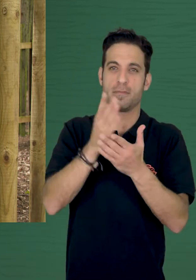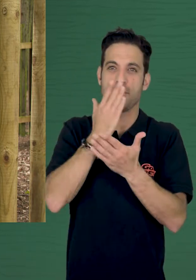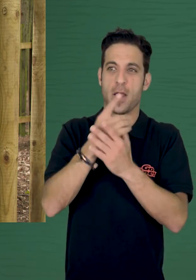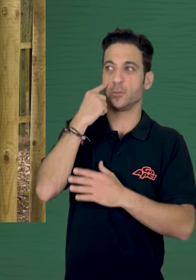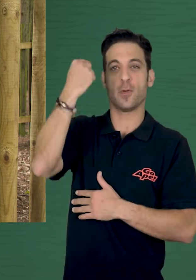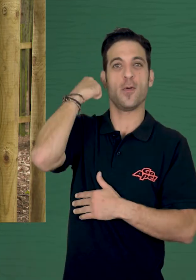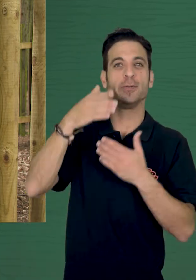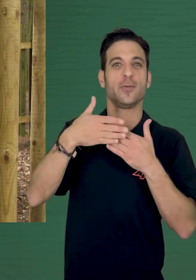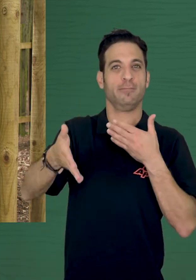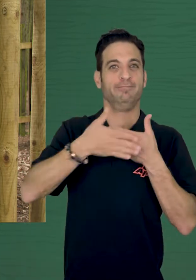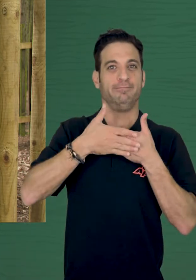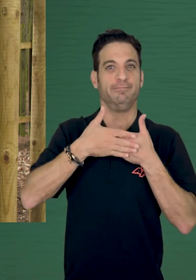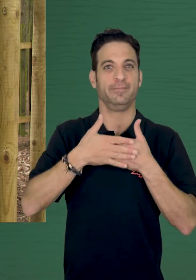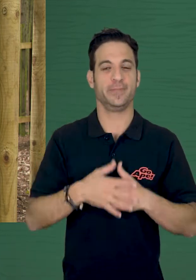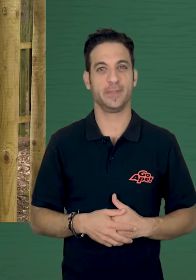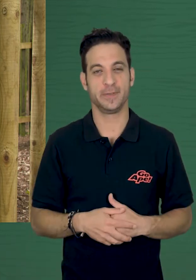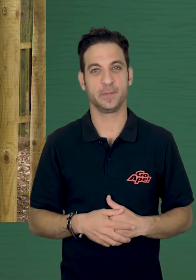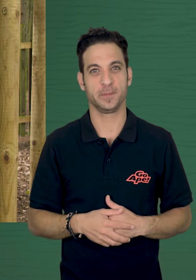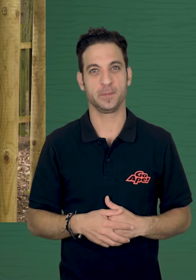pull the door shut to make sure it's locked behind you.